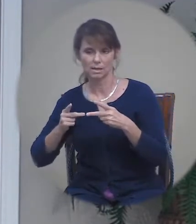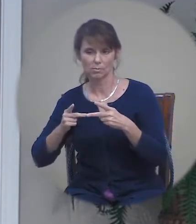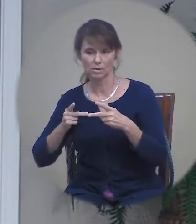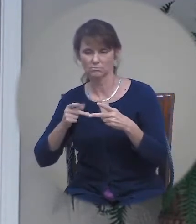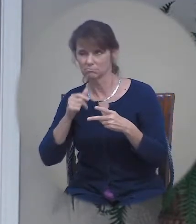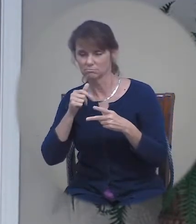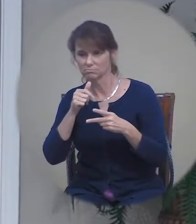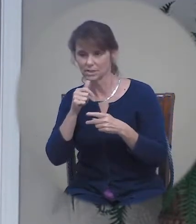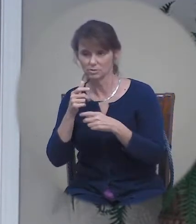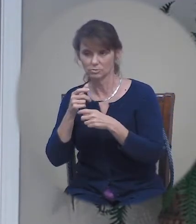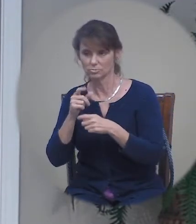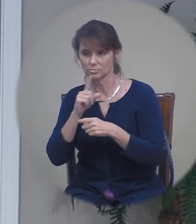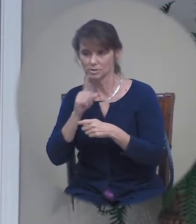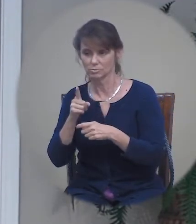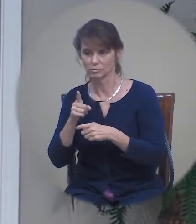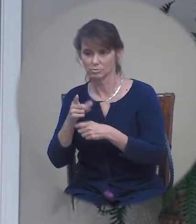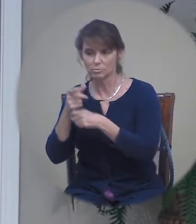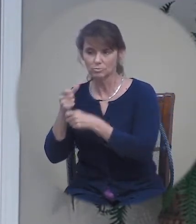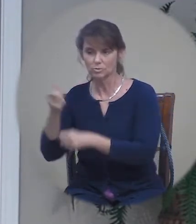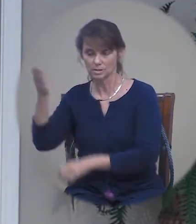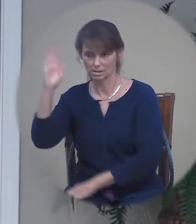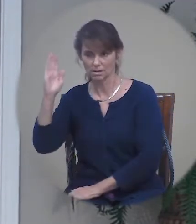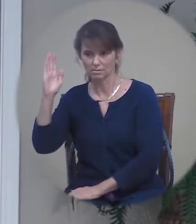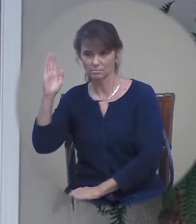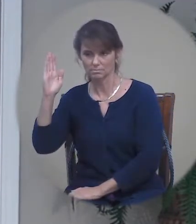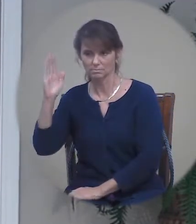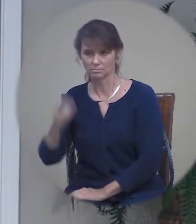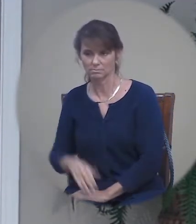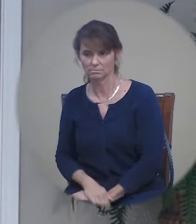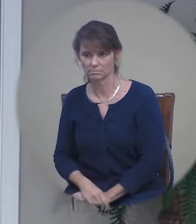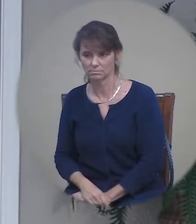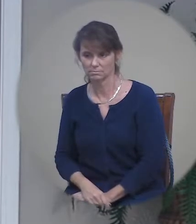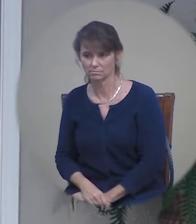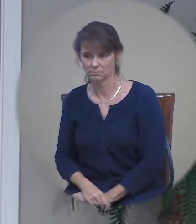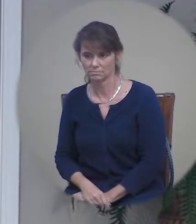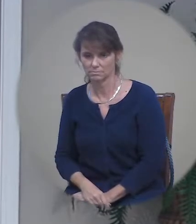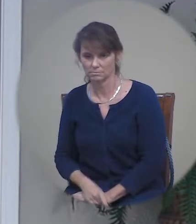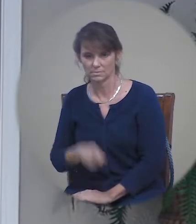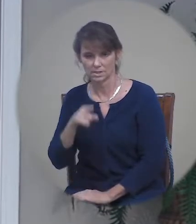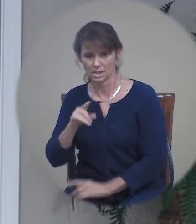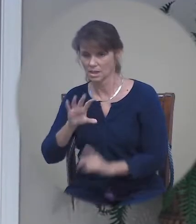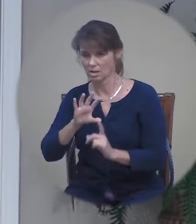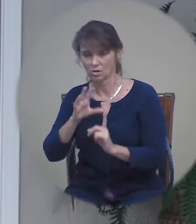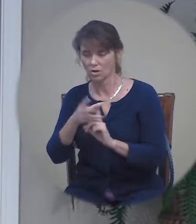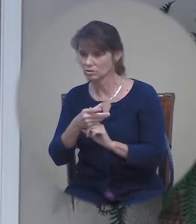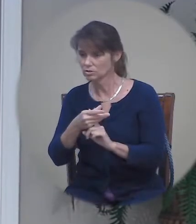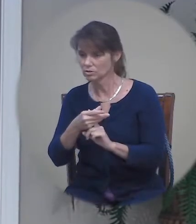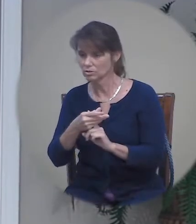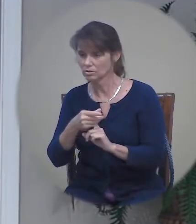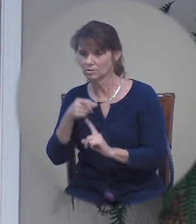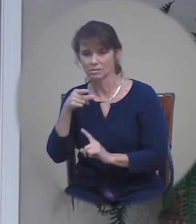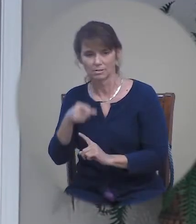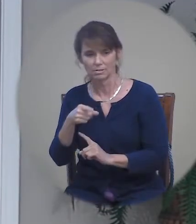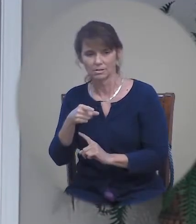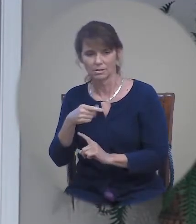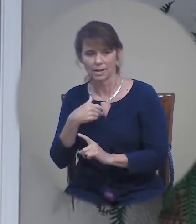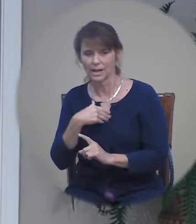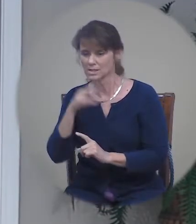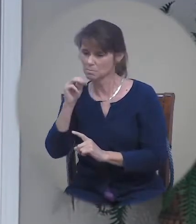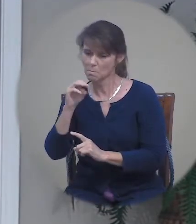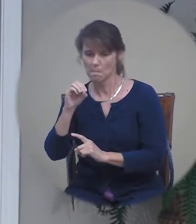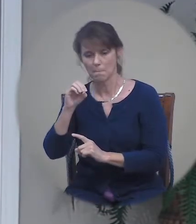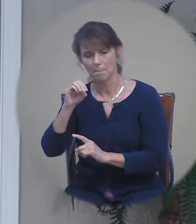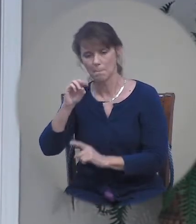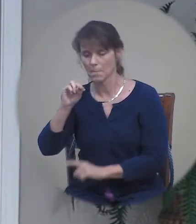other polytheistic cultures. But I don't think it has much weight against a culture that has a monotheistic worldview.